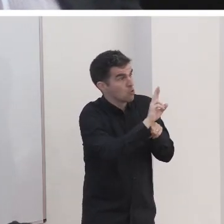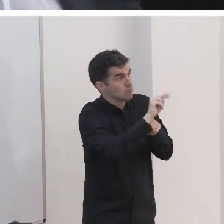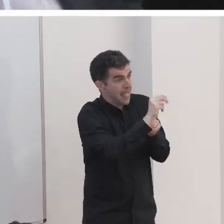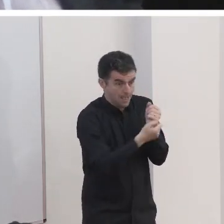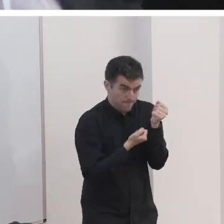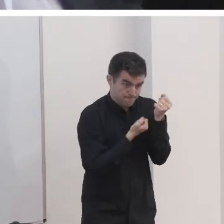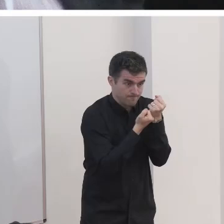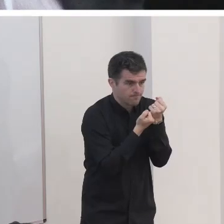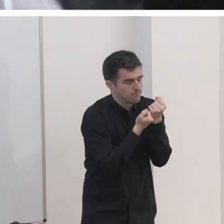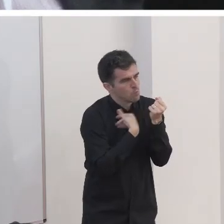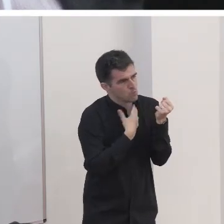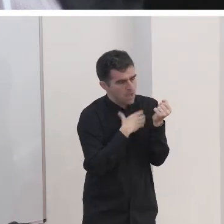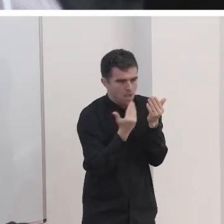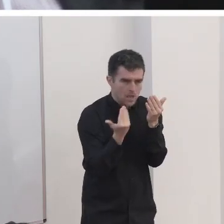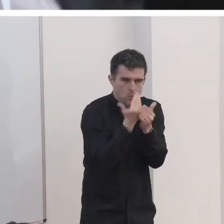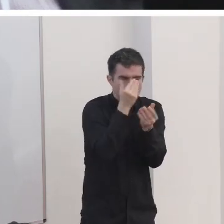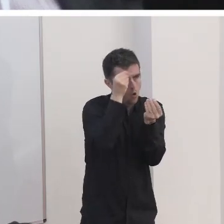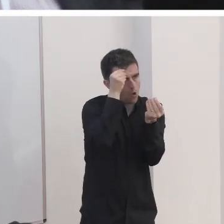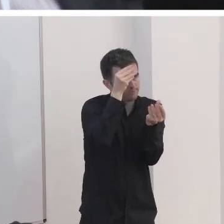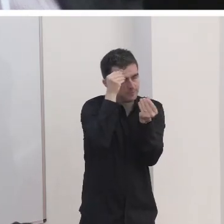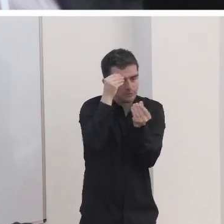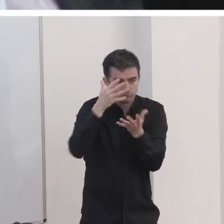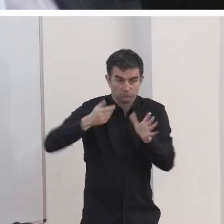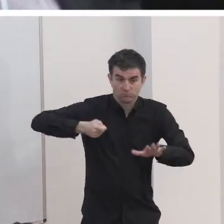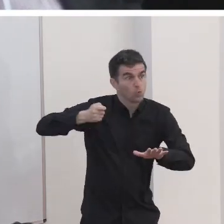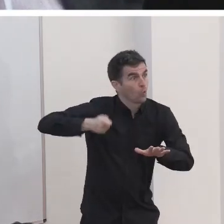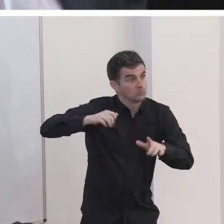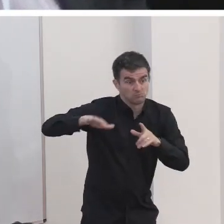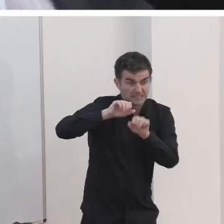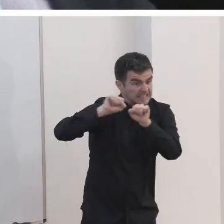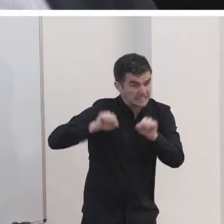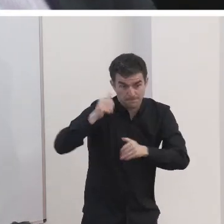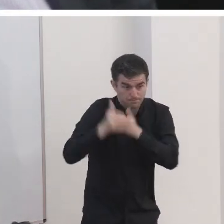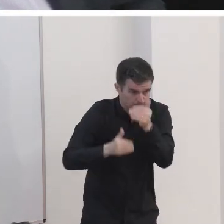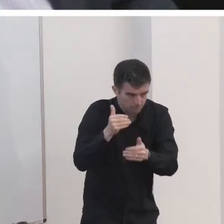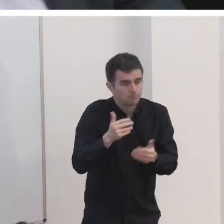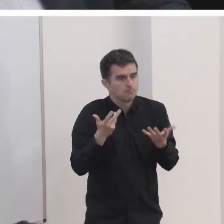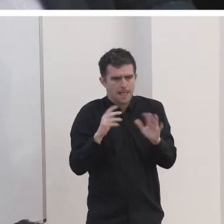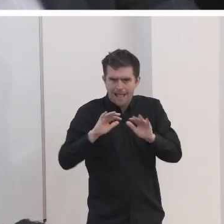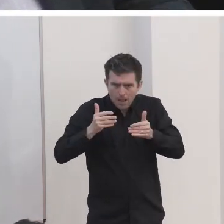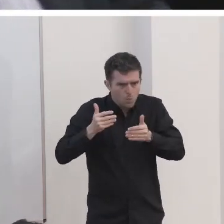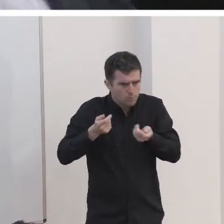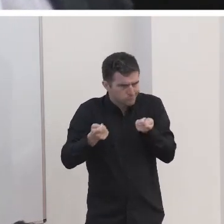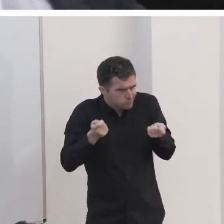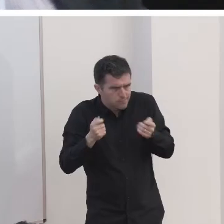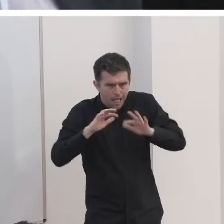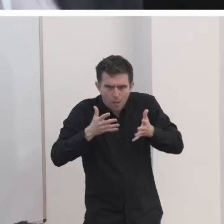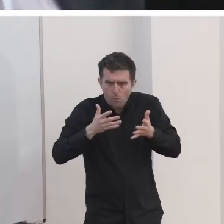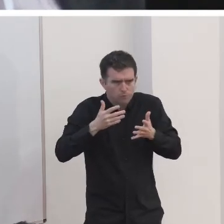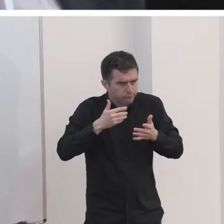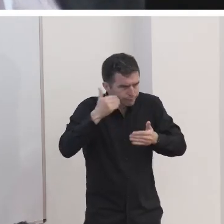us, you know. However, we still accept that there are progress made because we have some of